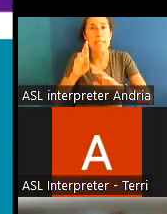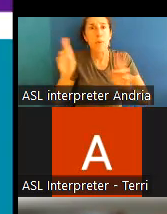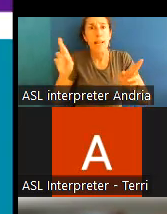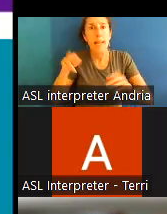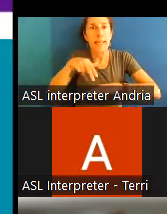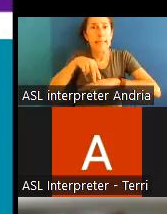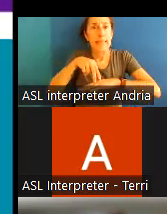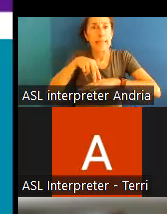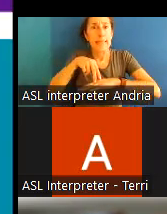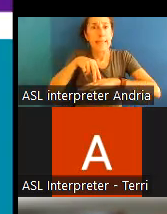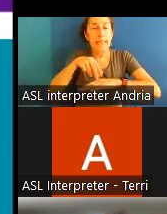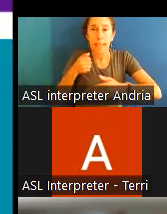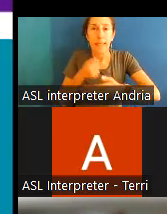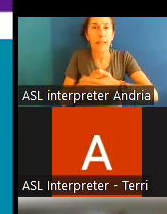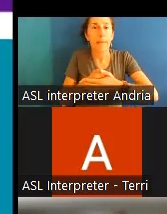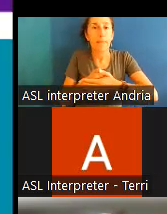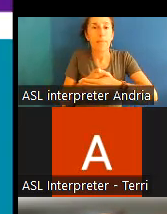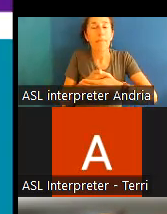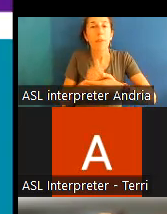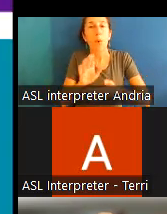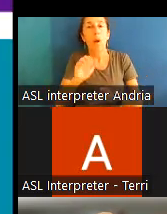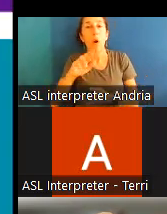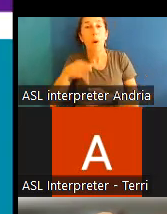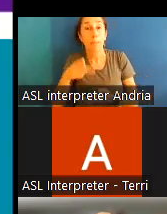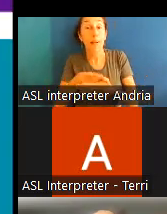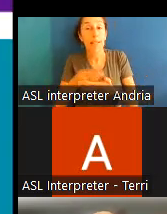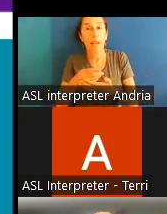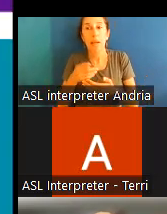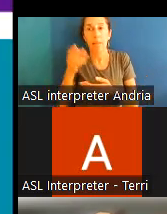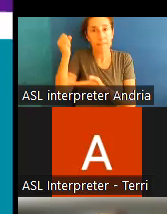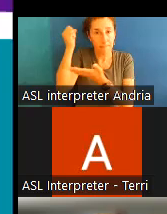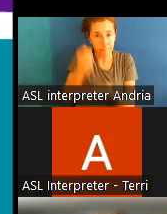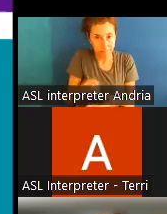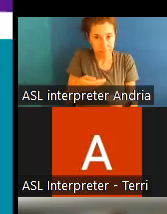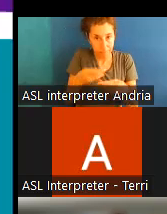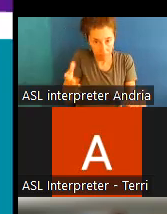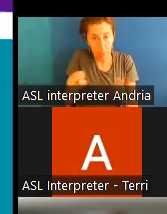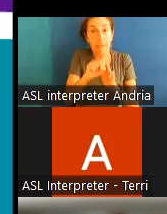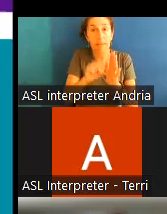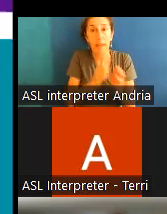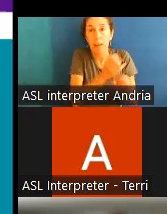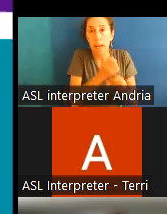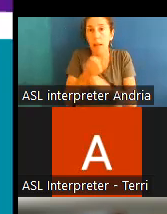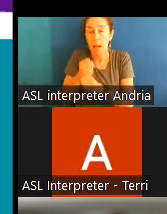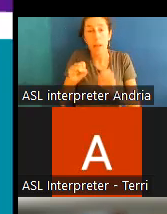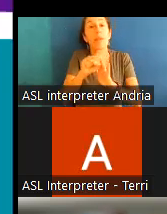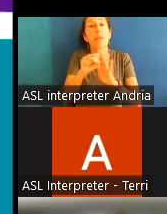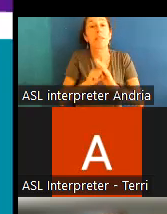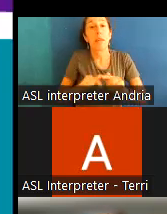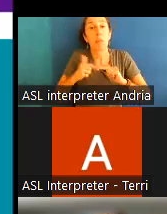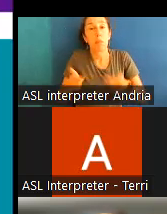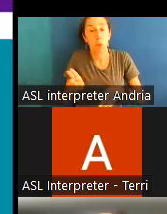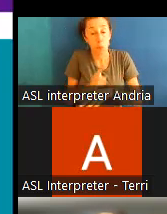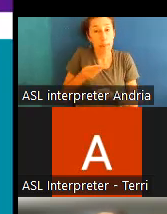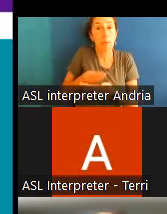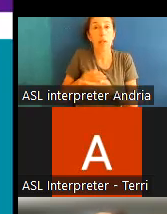almost half because a lot of people spent their ARP money doing what they needed to do, which was hire staff to